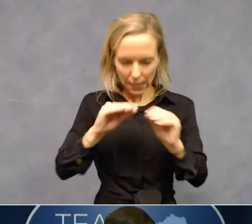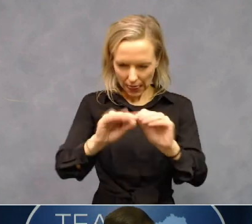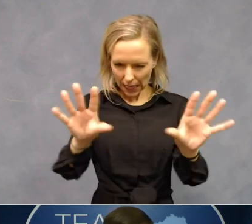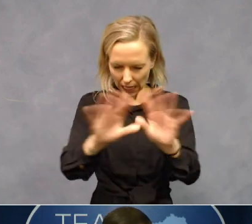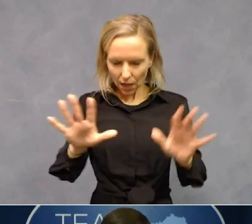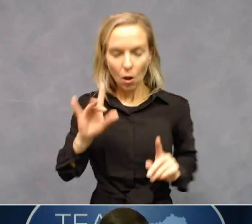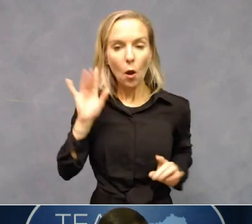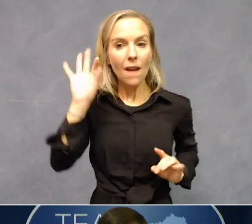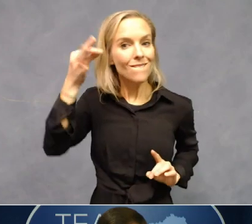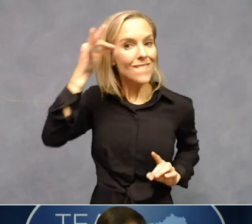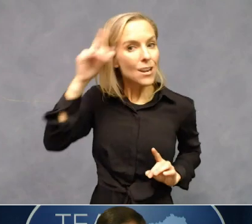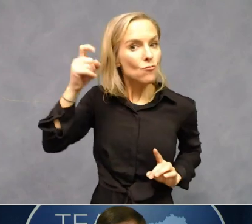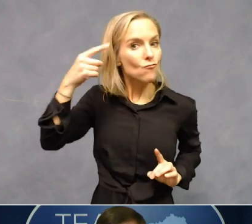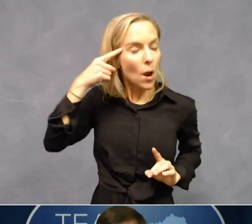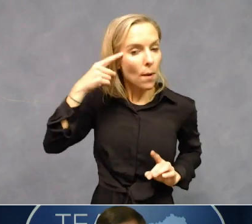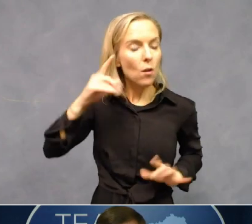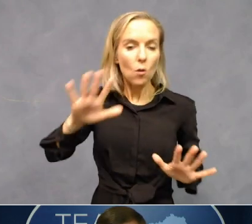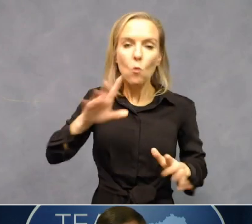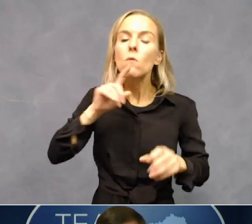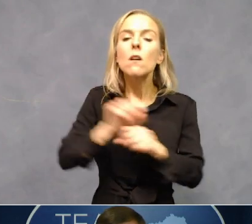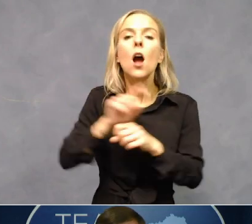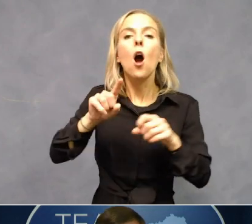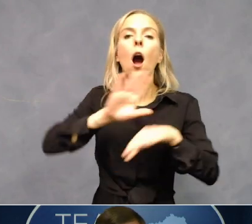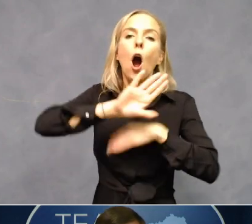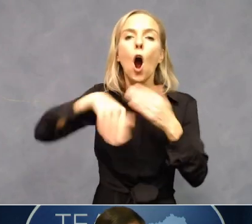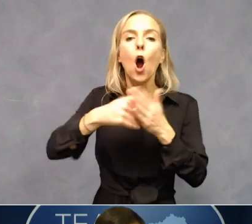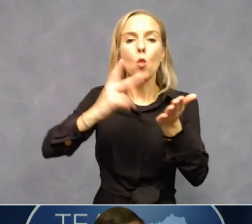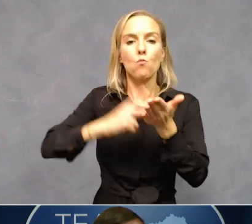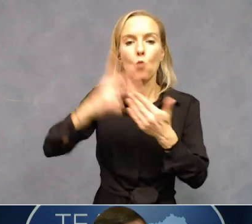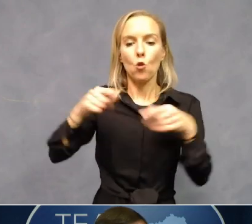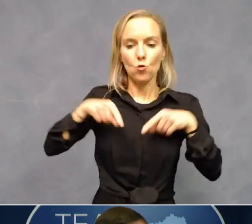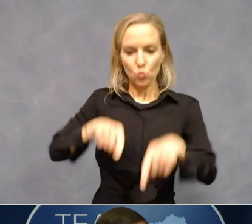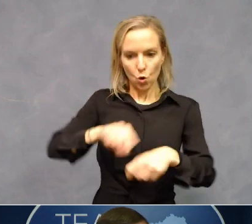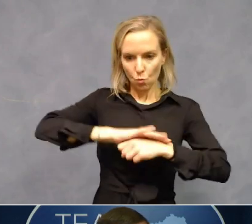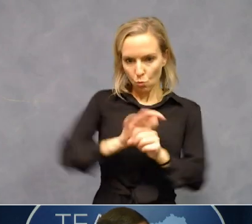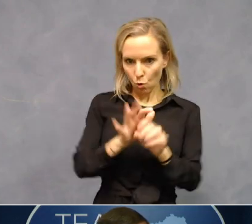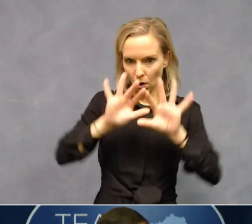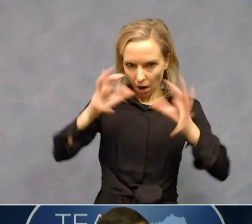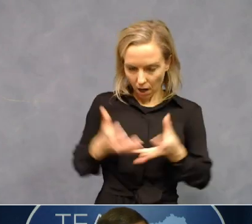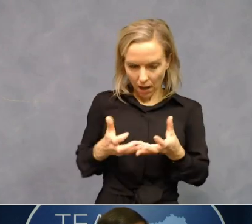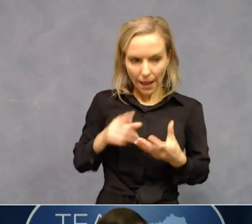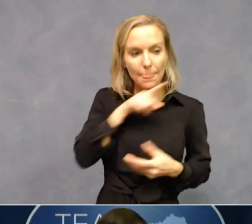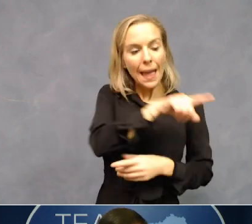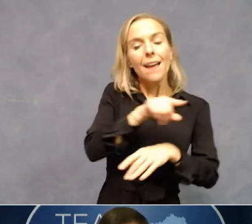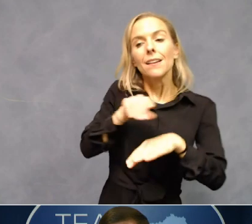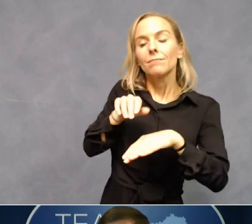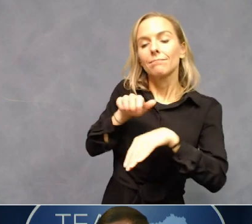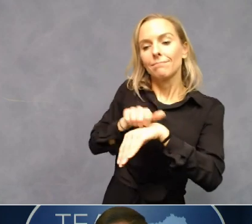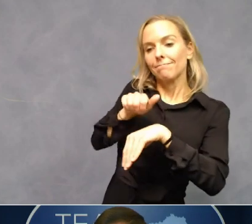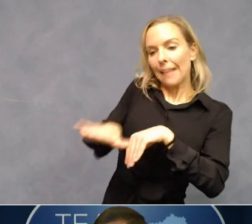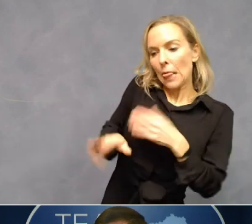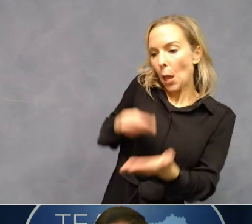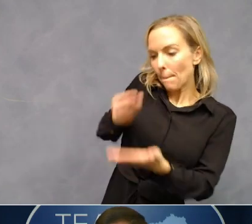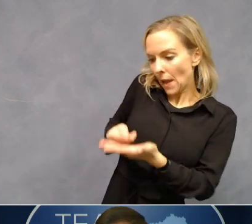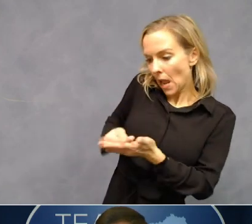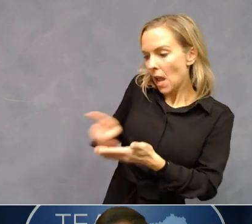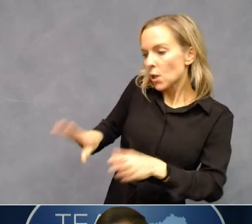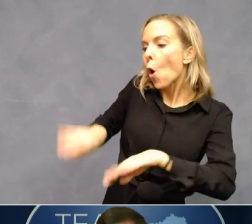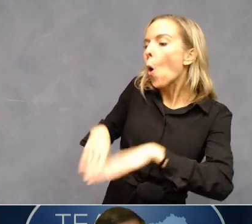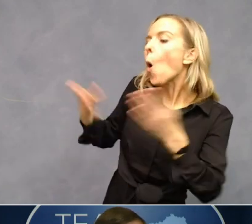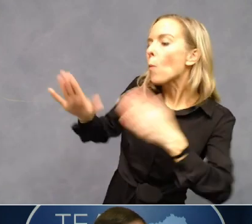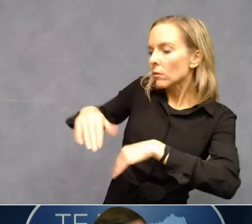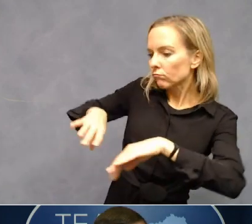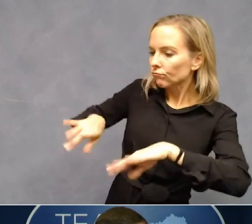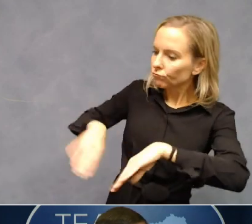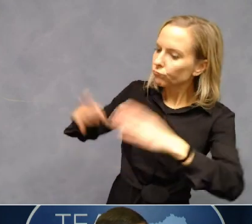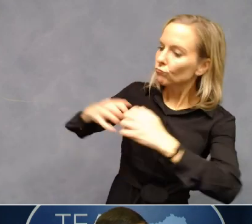programs during this pandemic, has sent out the money, has said, open up your program, has